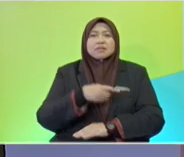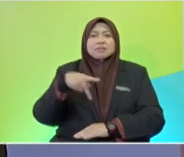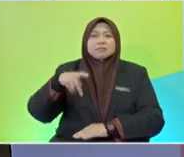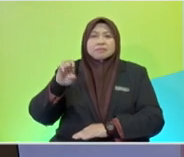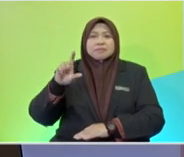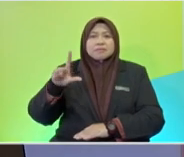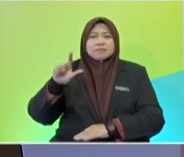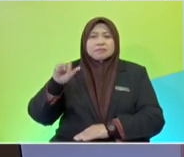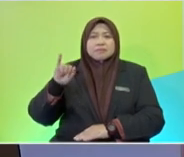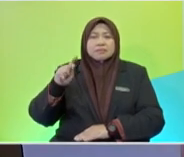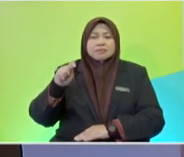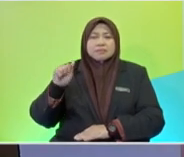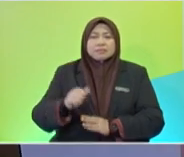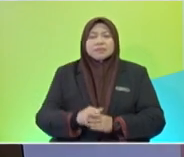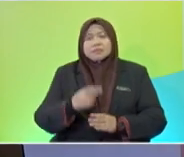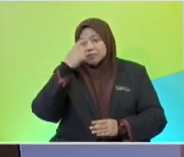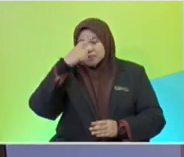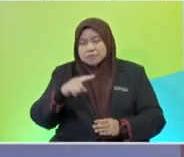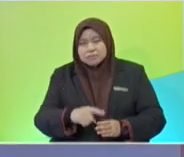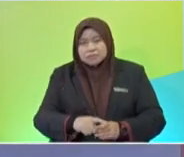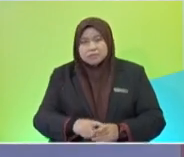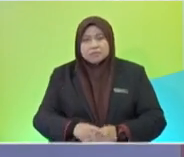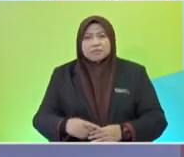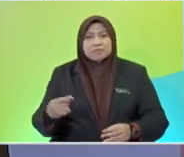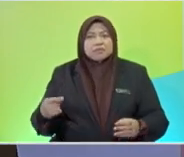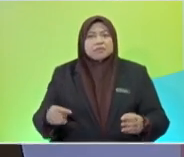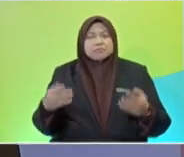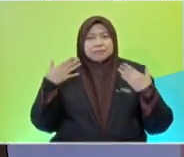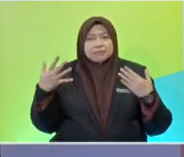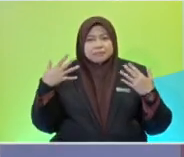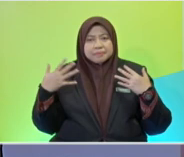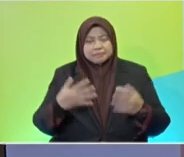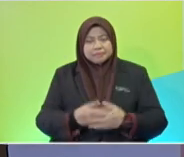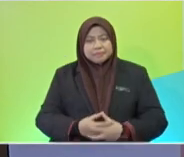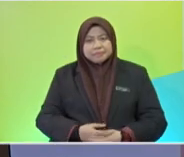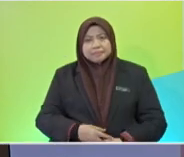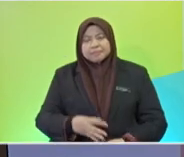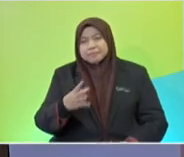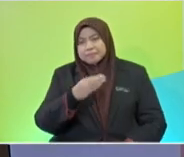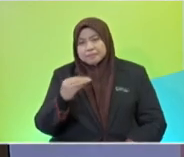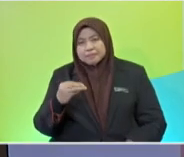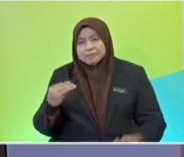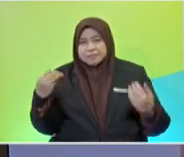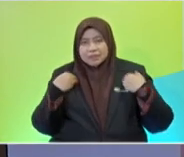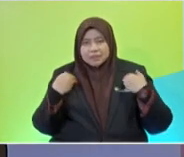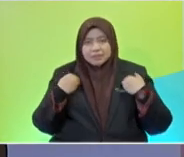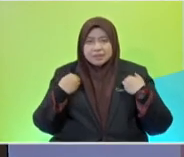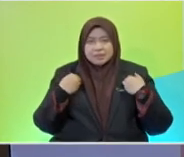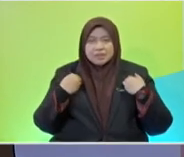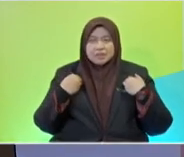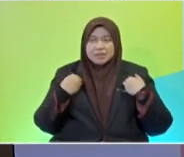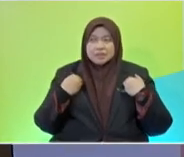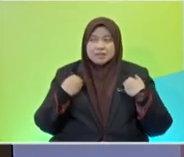Ooh. To make us feel warm at night. Yeah. And we also have the small tea light or